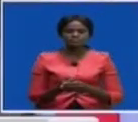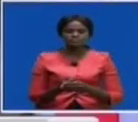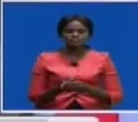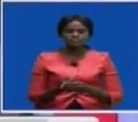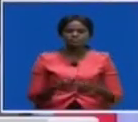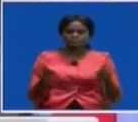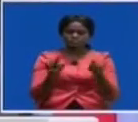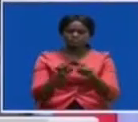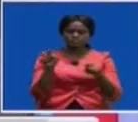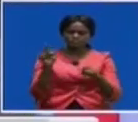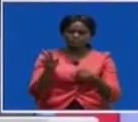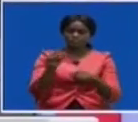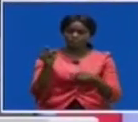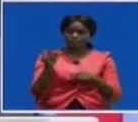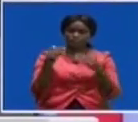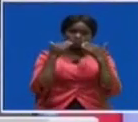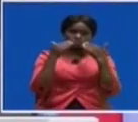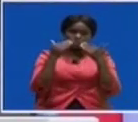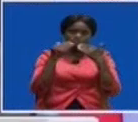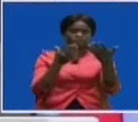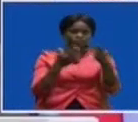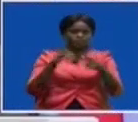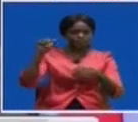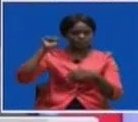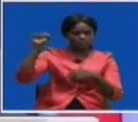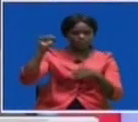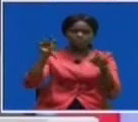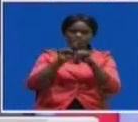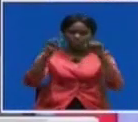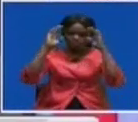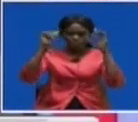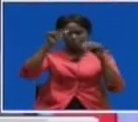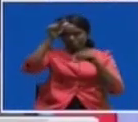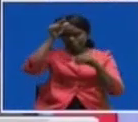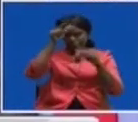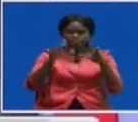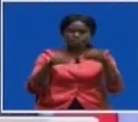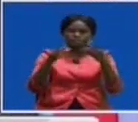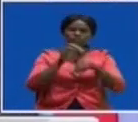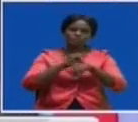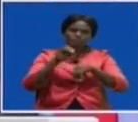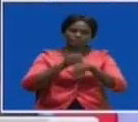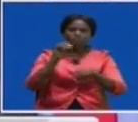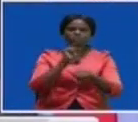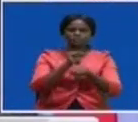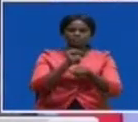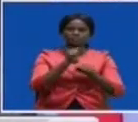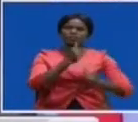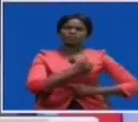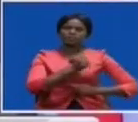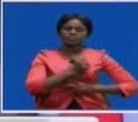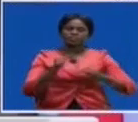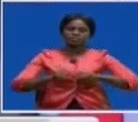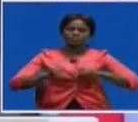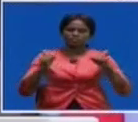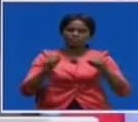And Lieutenant General Mihova has thanked late President Michael Sata and President Edgar Lungu for according him an opportunity to serve as Army Commander.